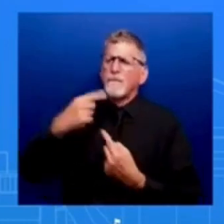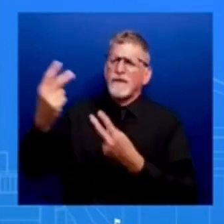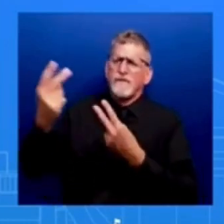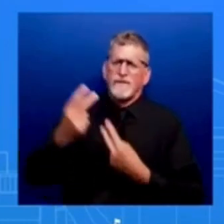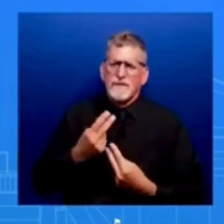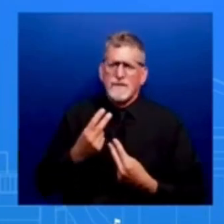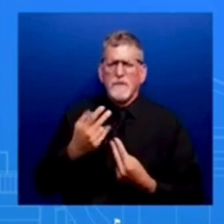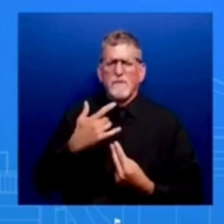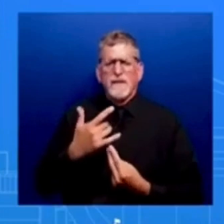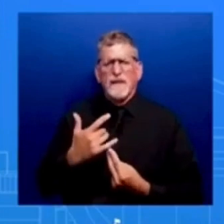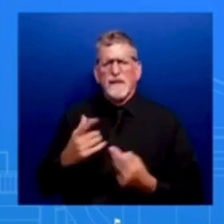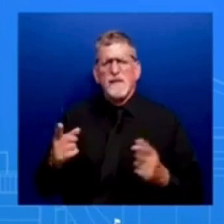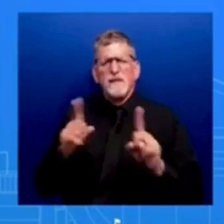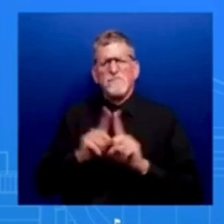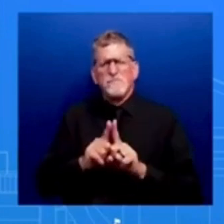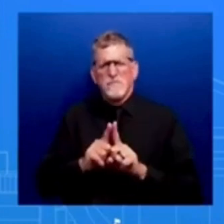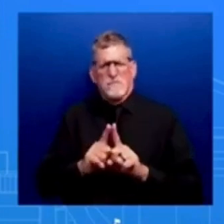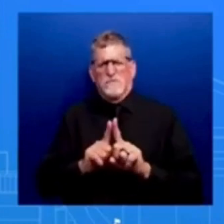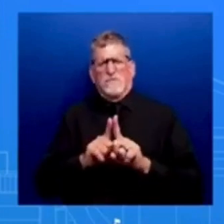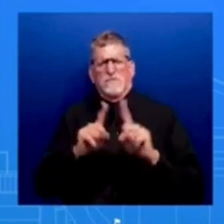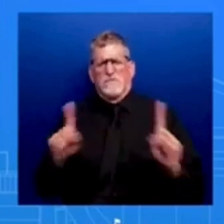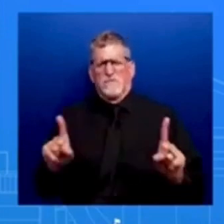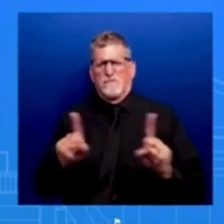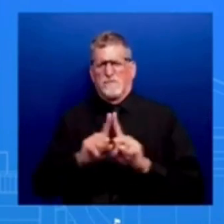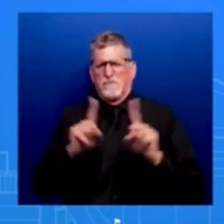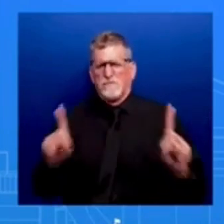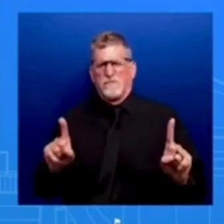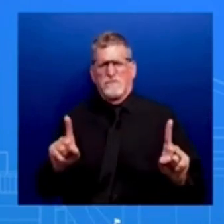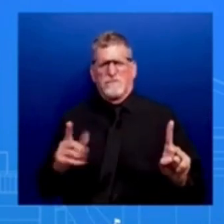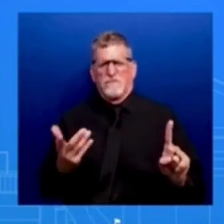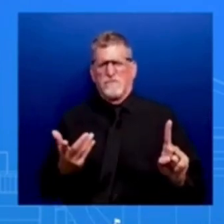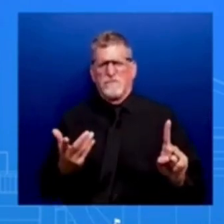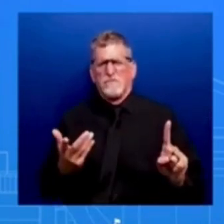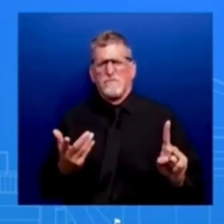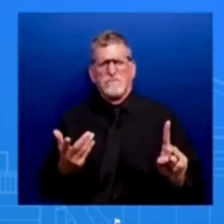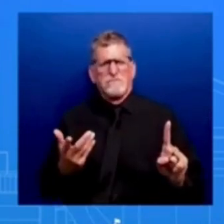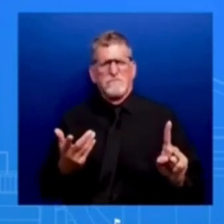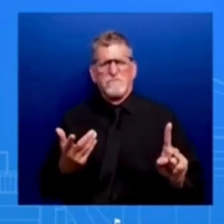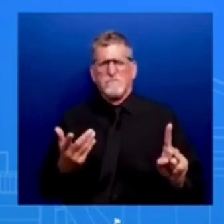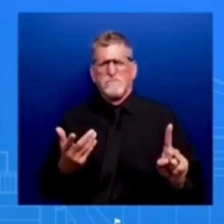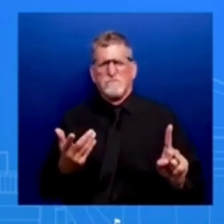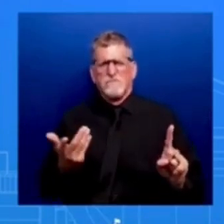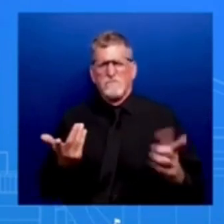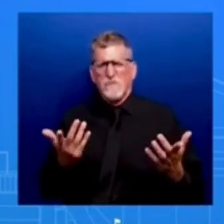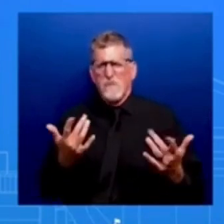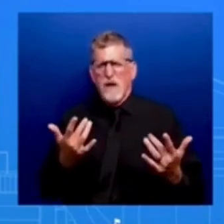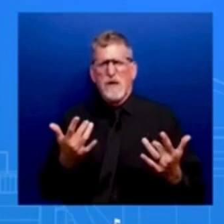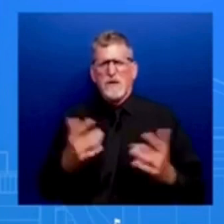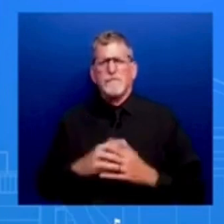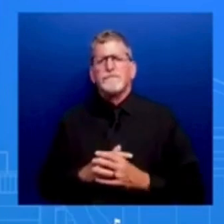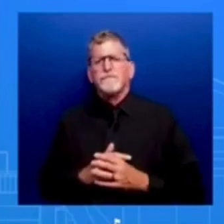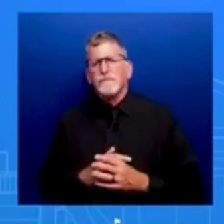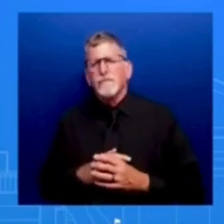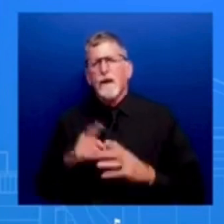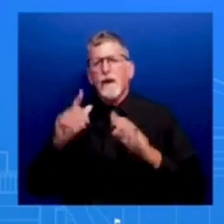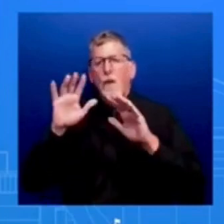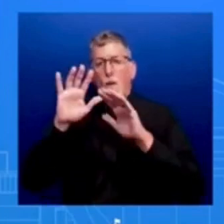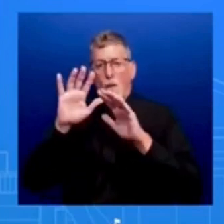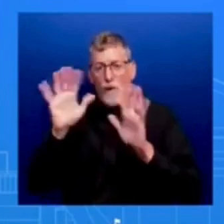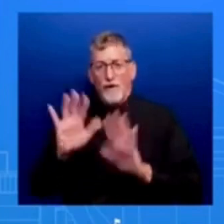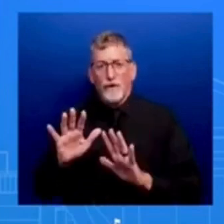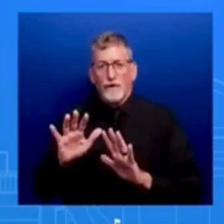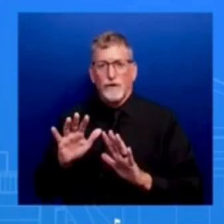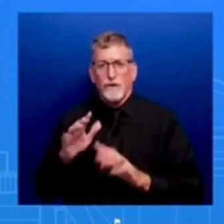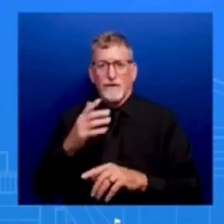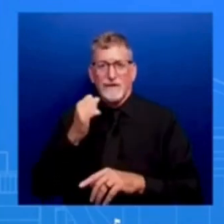before, certainly not on a 100-plus degree heat index day. I forgot about the weather. That's a good point. So as our conduit, if you would find out those answers, and also what